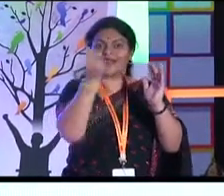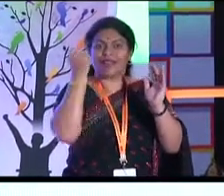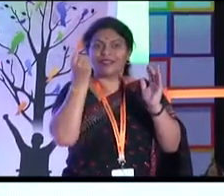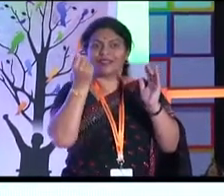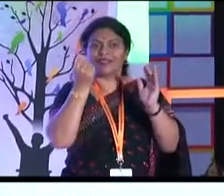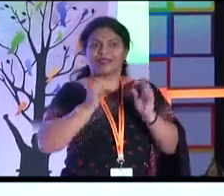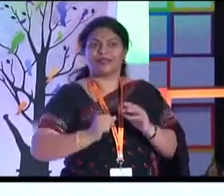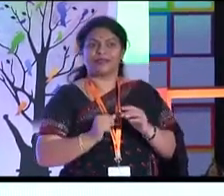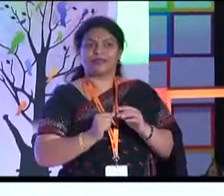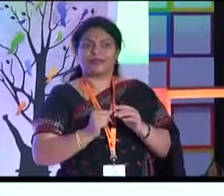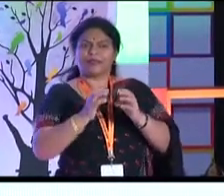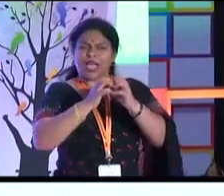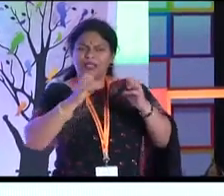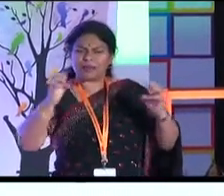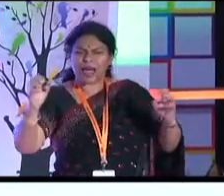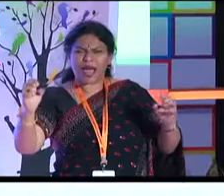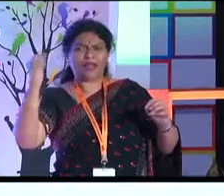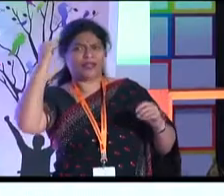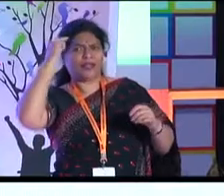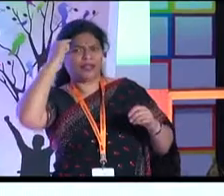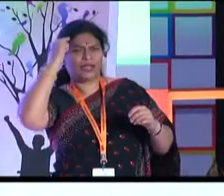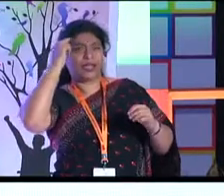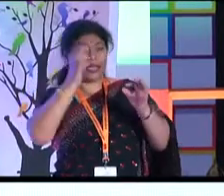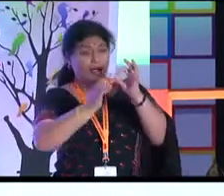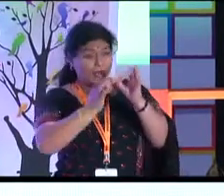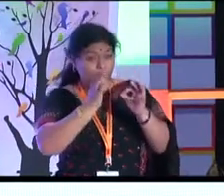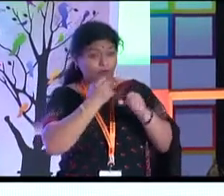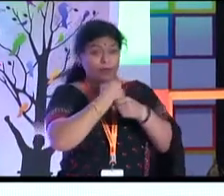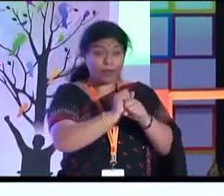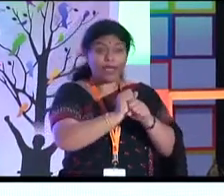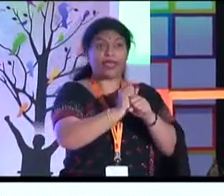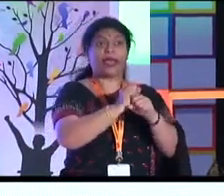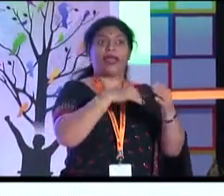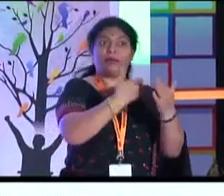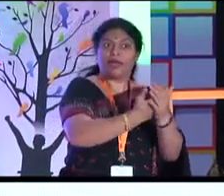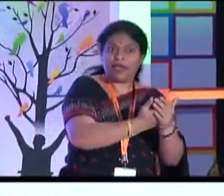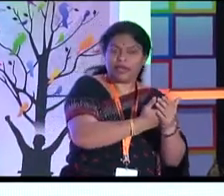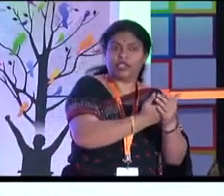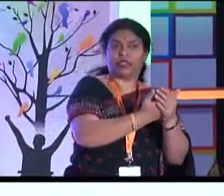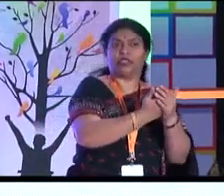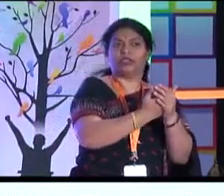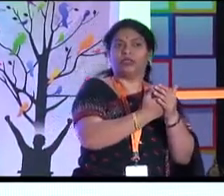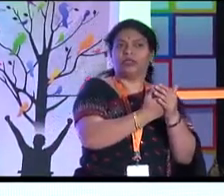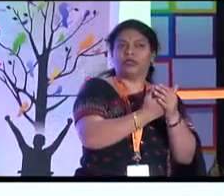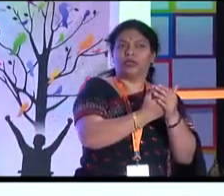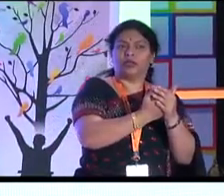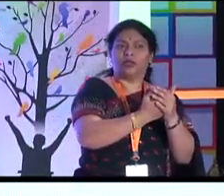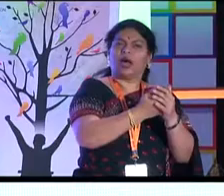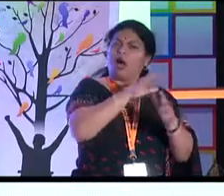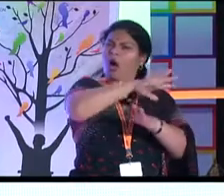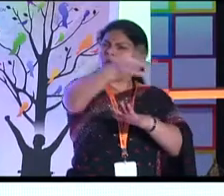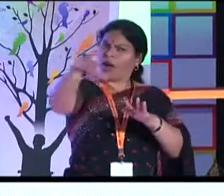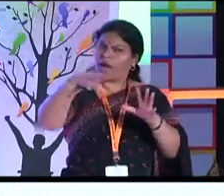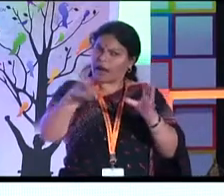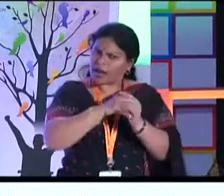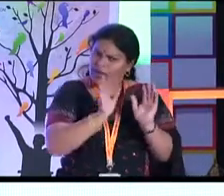simply expand our thinking to say that when we develop an application, can we make sure that it includes everybody? It